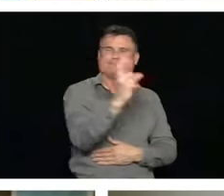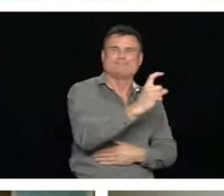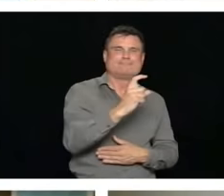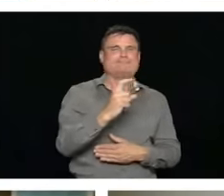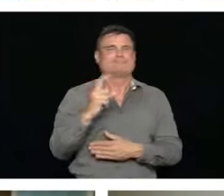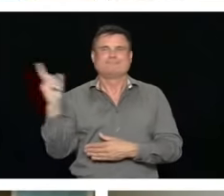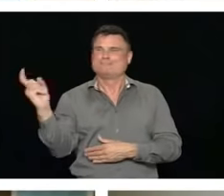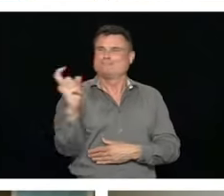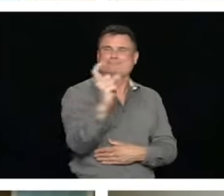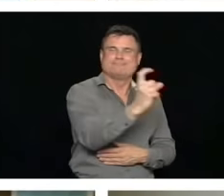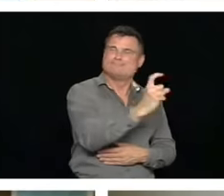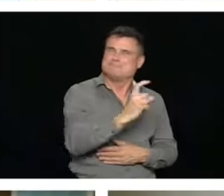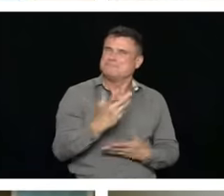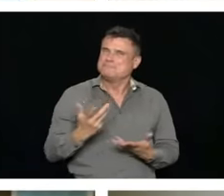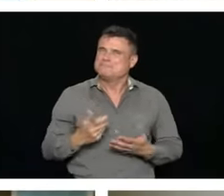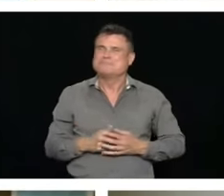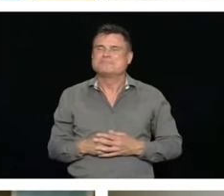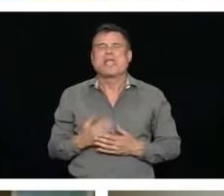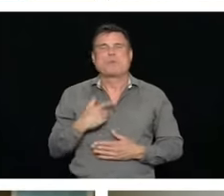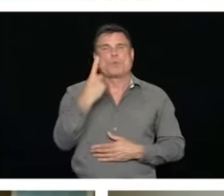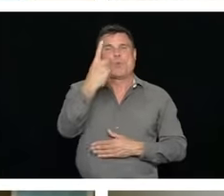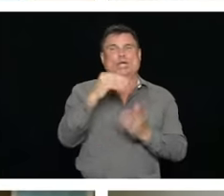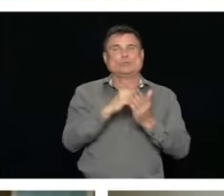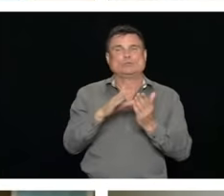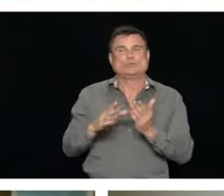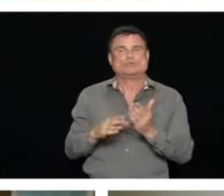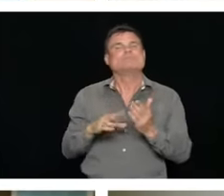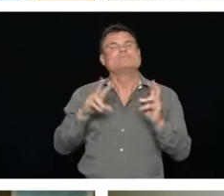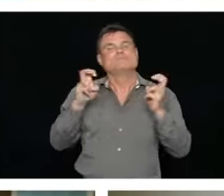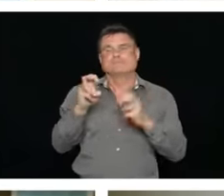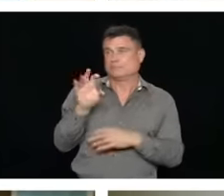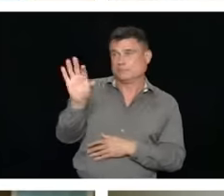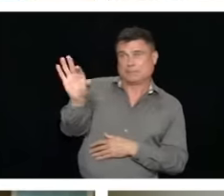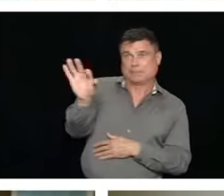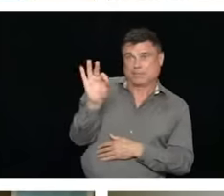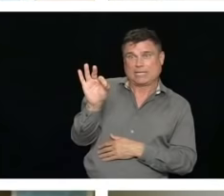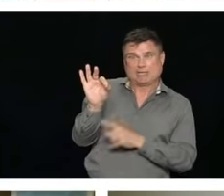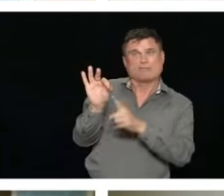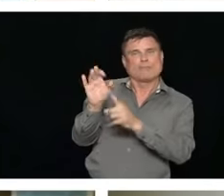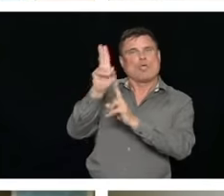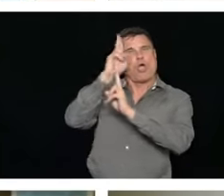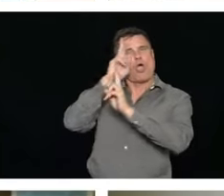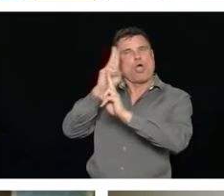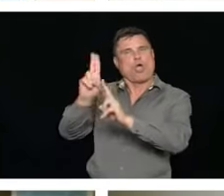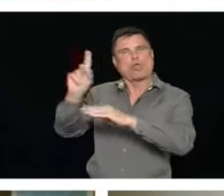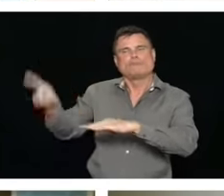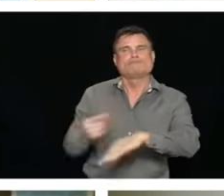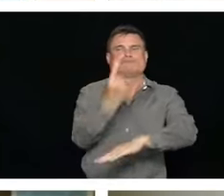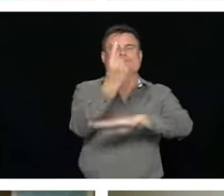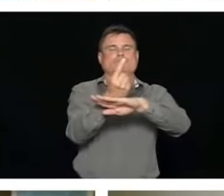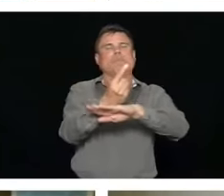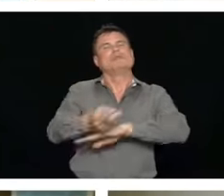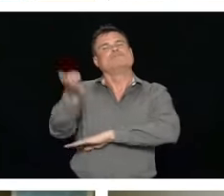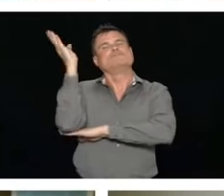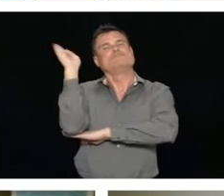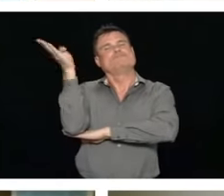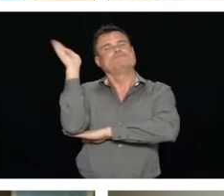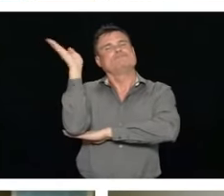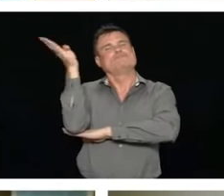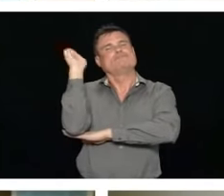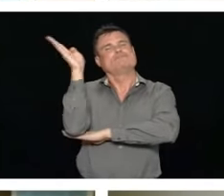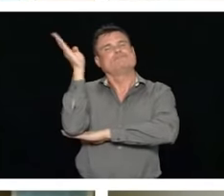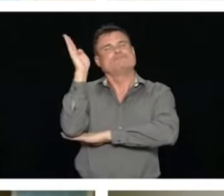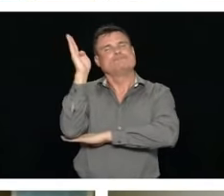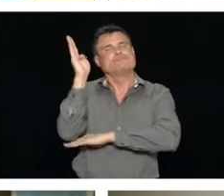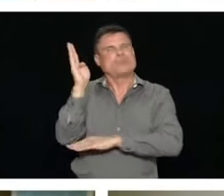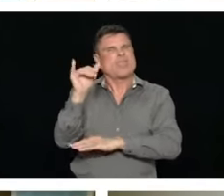that the families can watch them, and it'll look like the thing was just happening there. And I think that's, you know, a huge